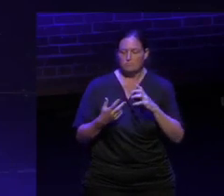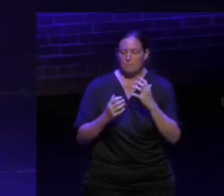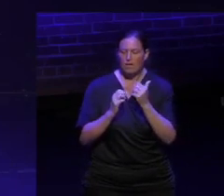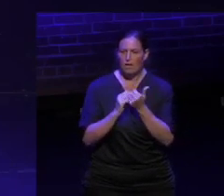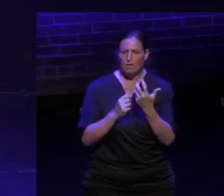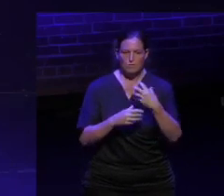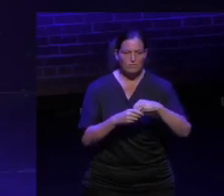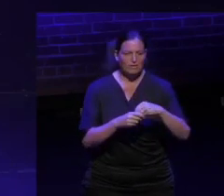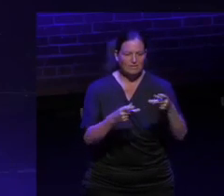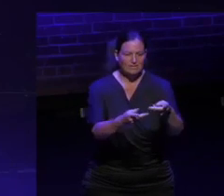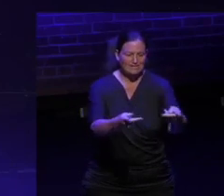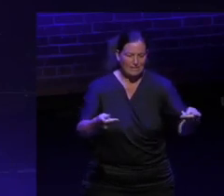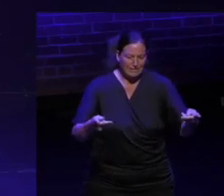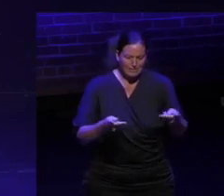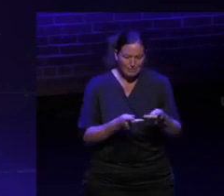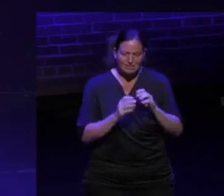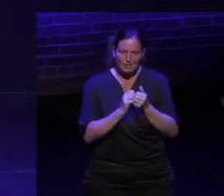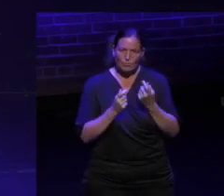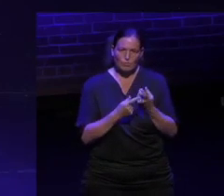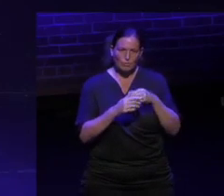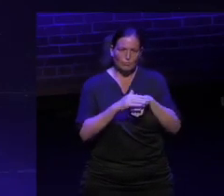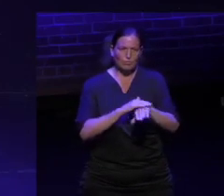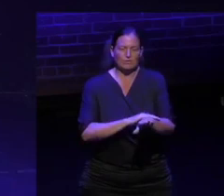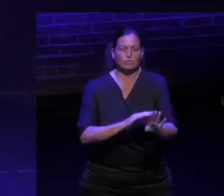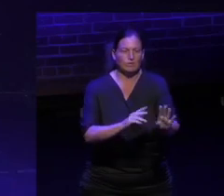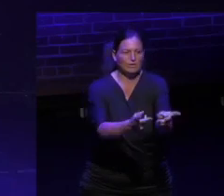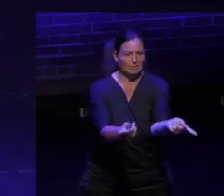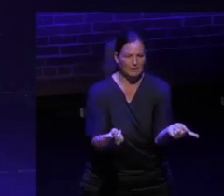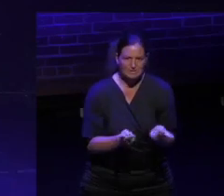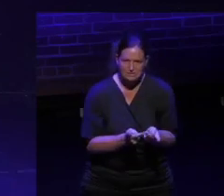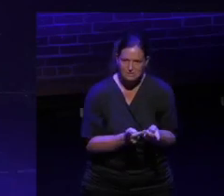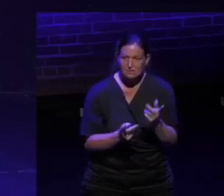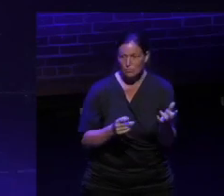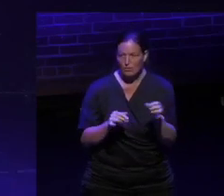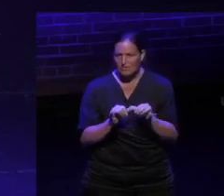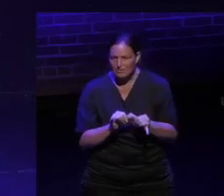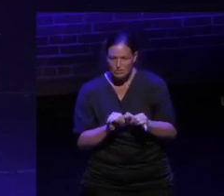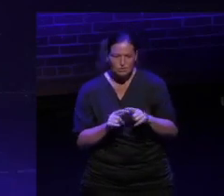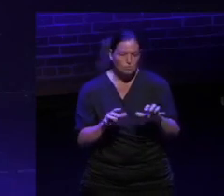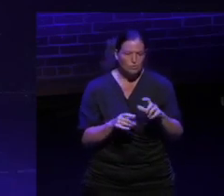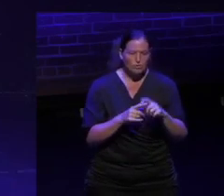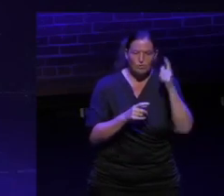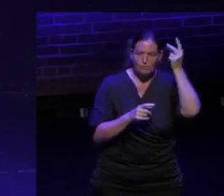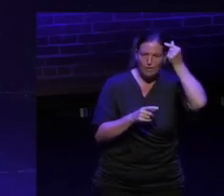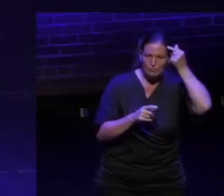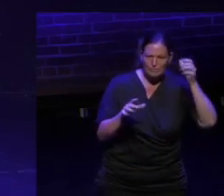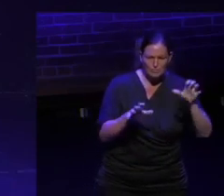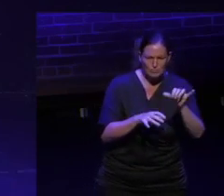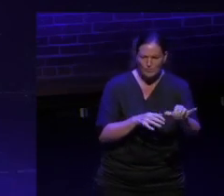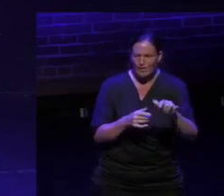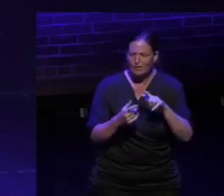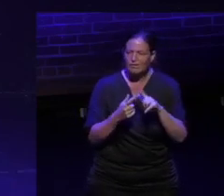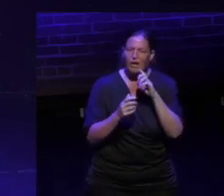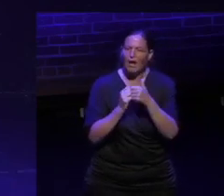engage space and people entering space. It really turns the table. We have engineers doing that. You have bureaucrats doing that. How do you embed